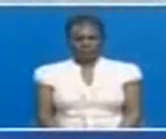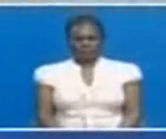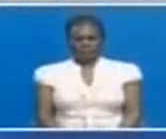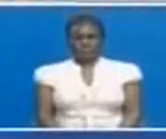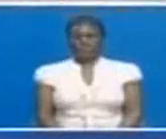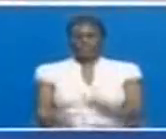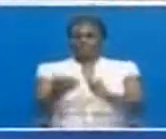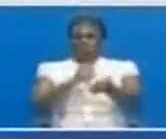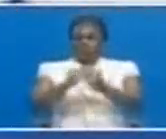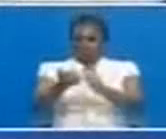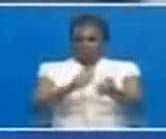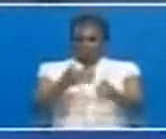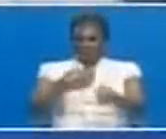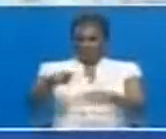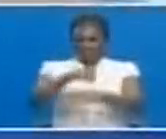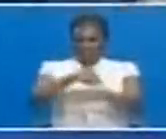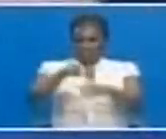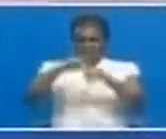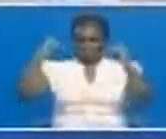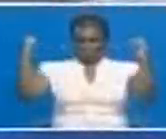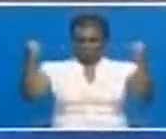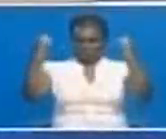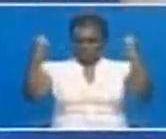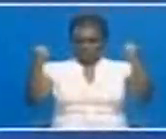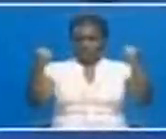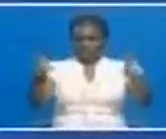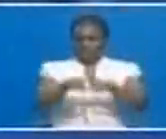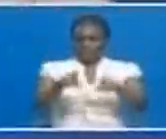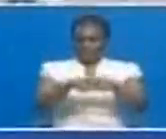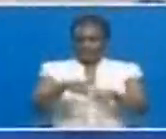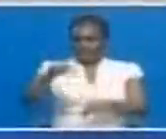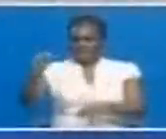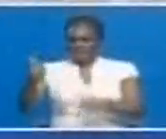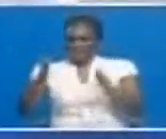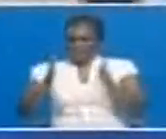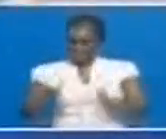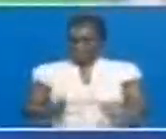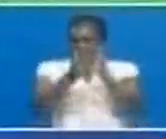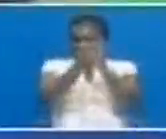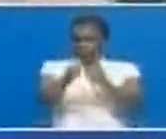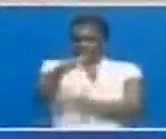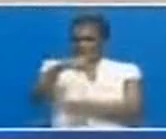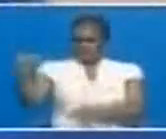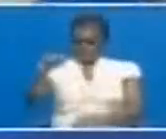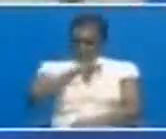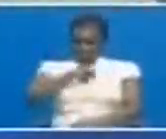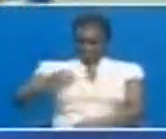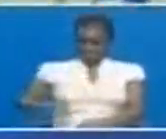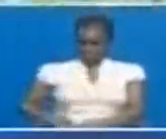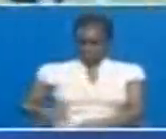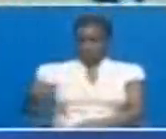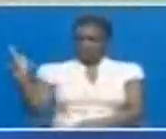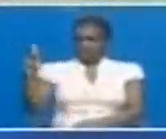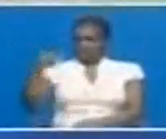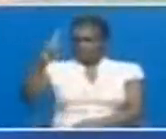The 200-meter race will have national champion Mike Mokamba and national record holder Calvin Kanata head to the bird's nest. Mokamba,